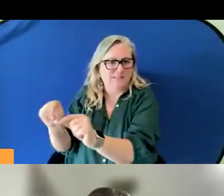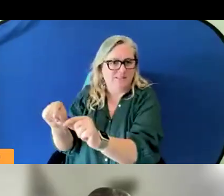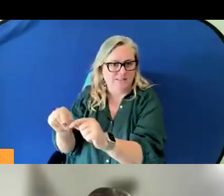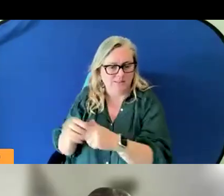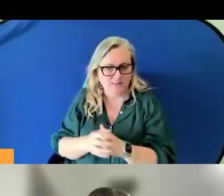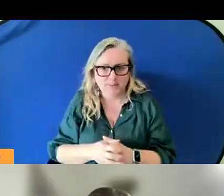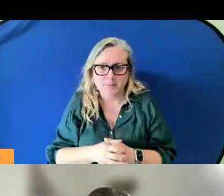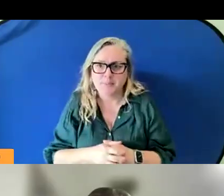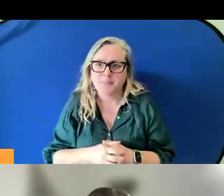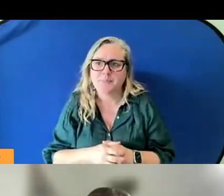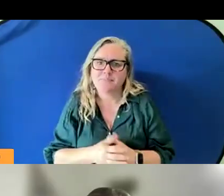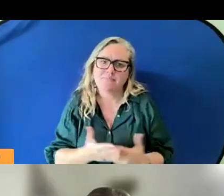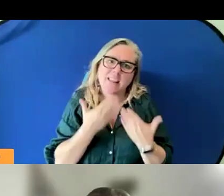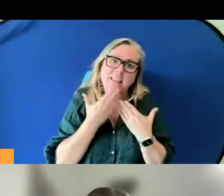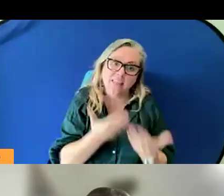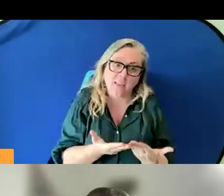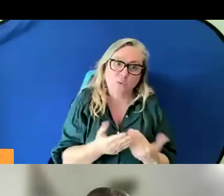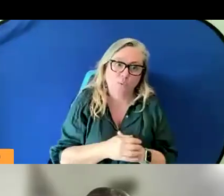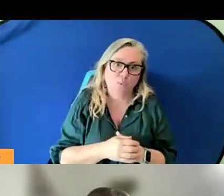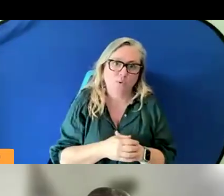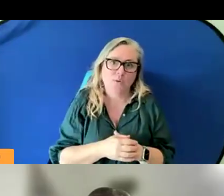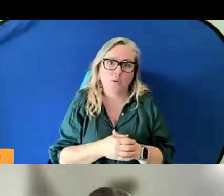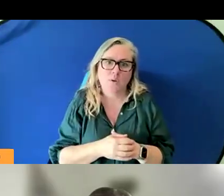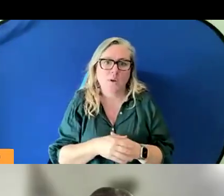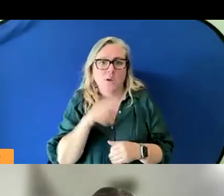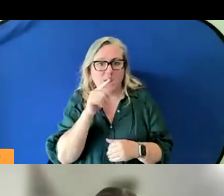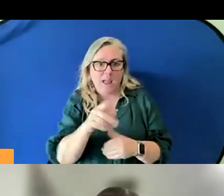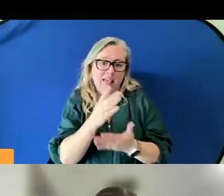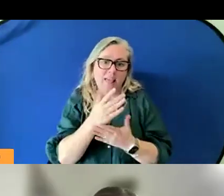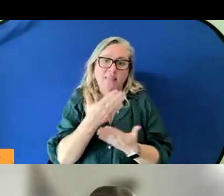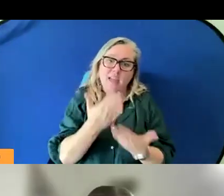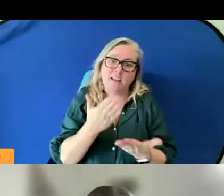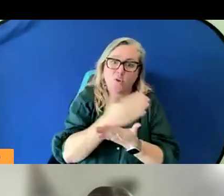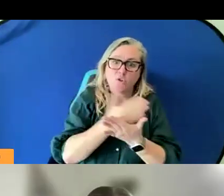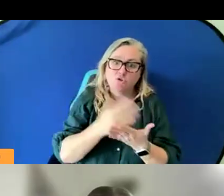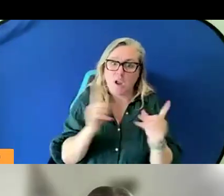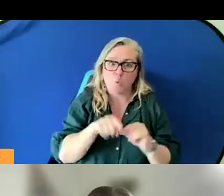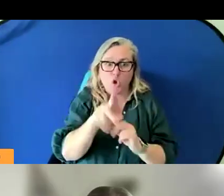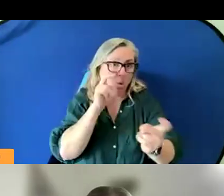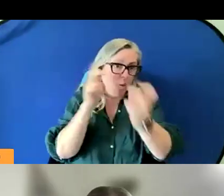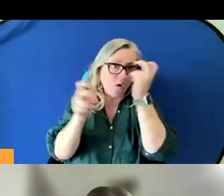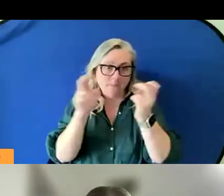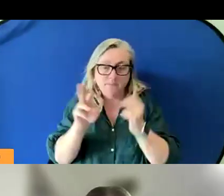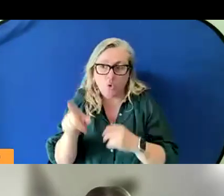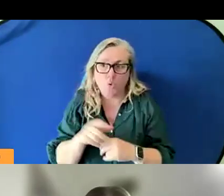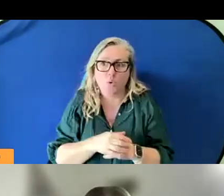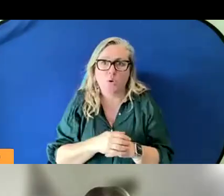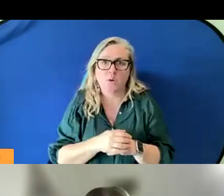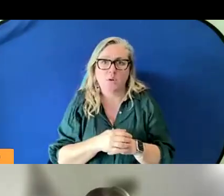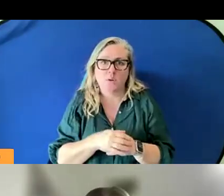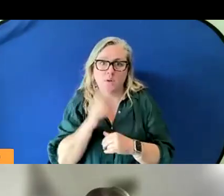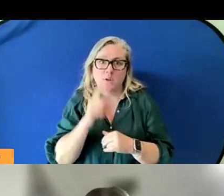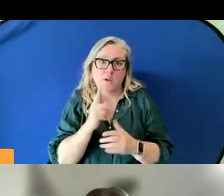Thanks, Summan, and thanks also for sharing like what resources you look to that are out there to utilise. And a big part of this project was